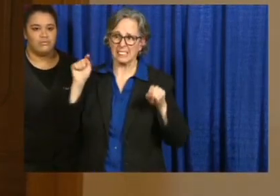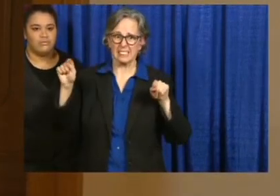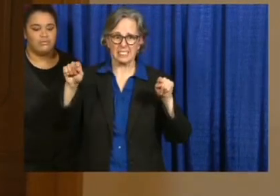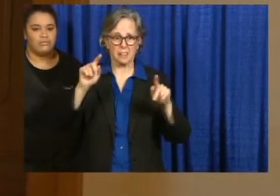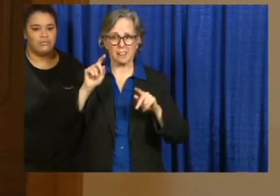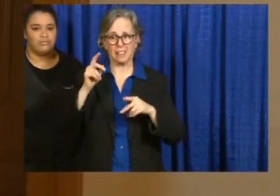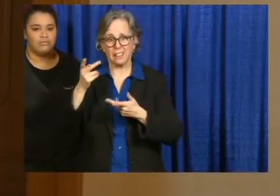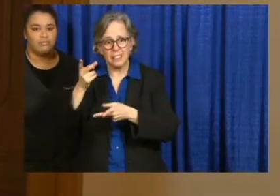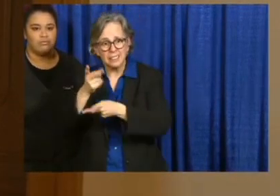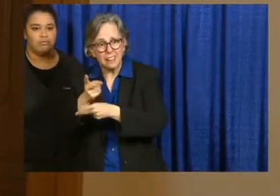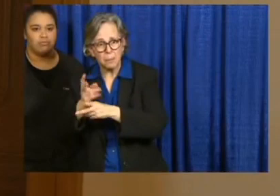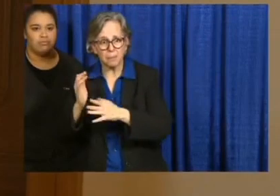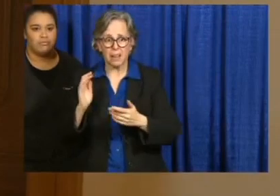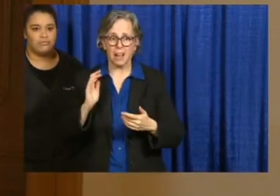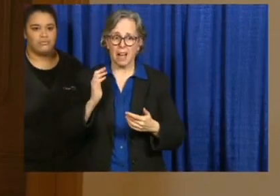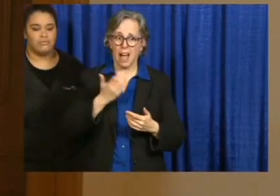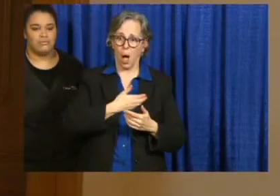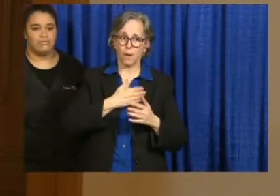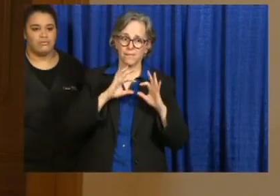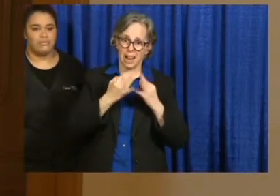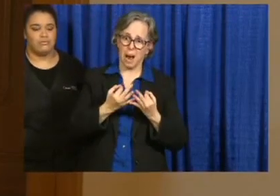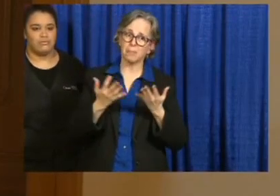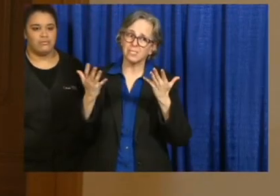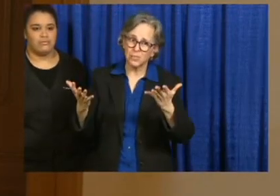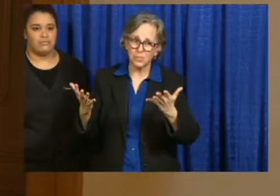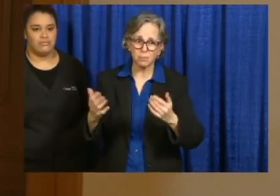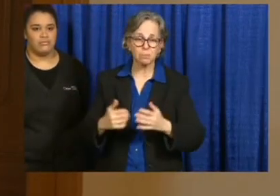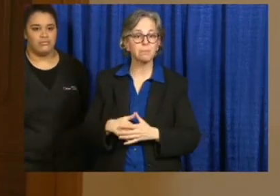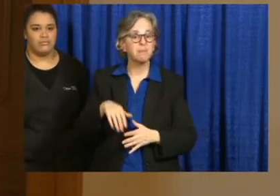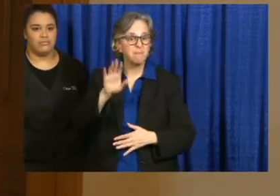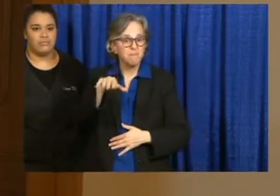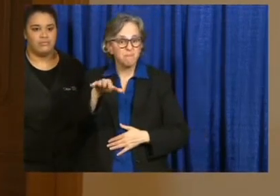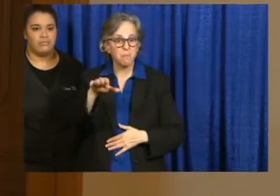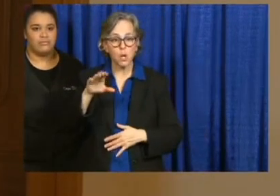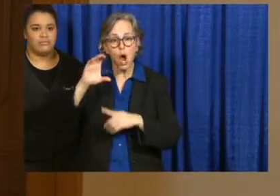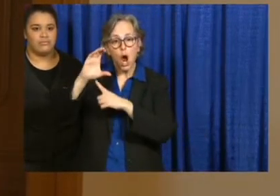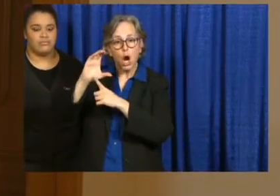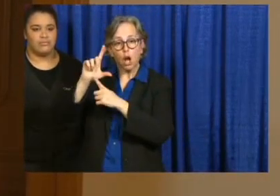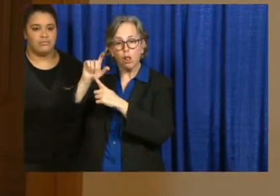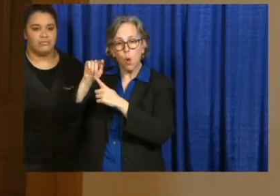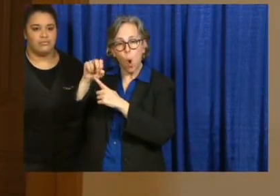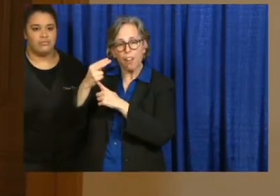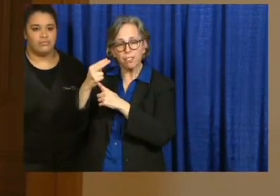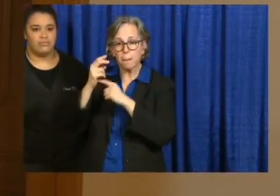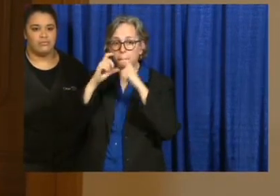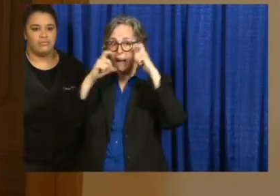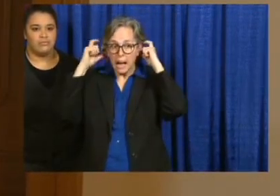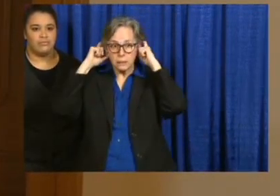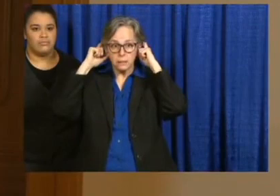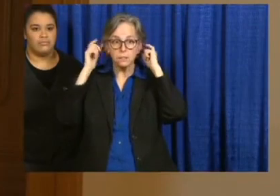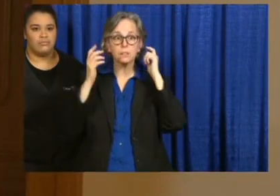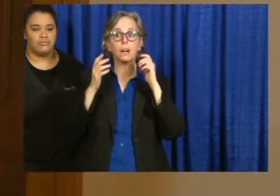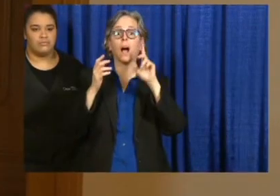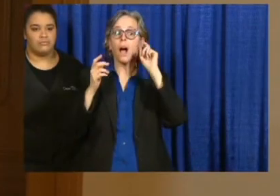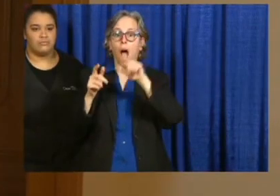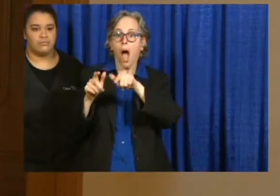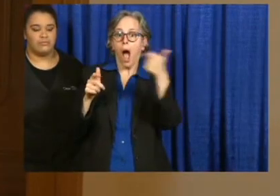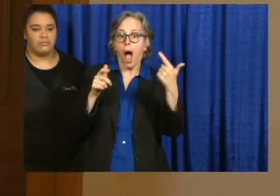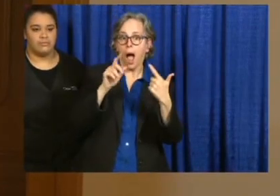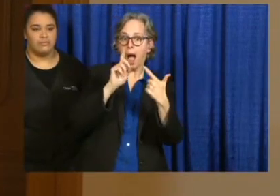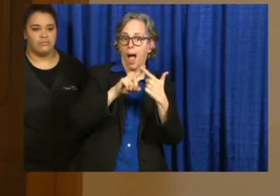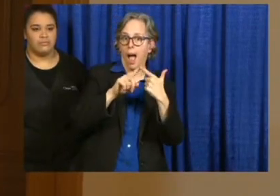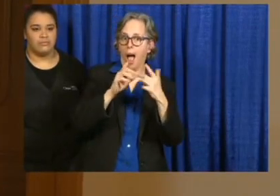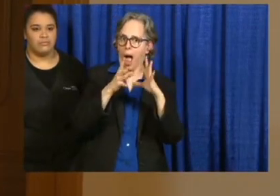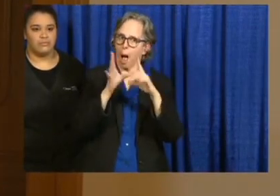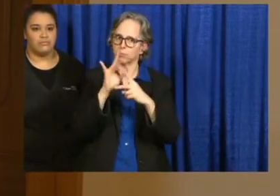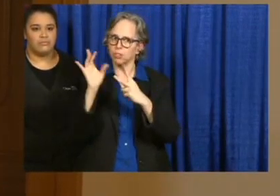the cloth mask is a great alternative, and the CDC has always had guidance on using bandanas, scarves, any kind